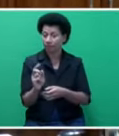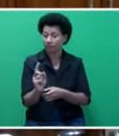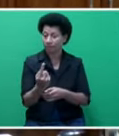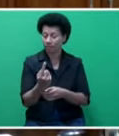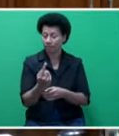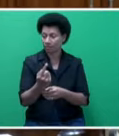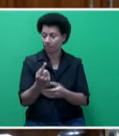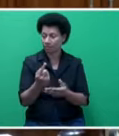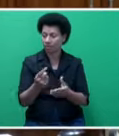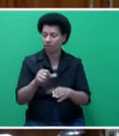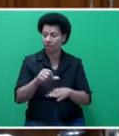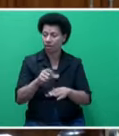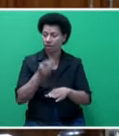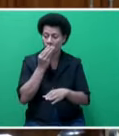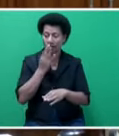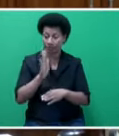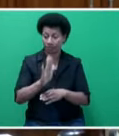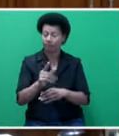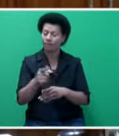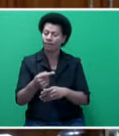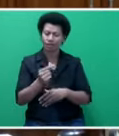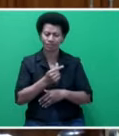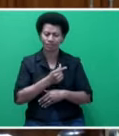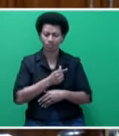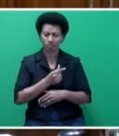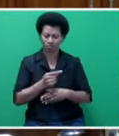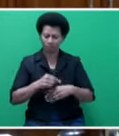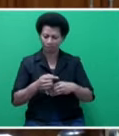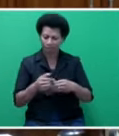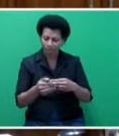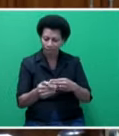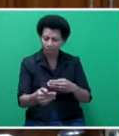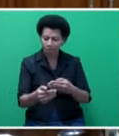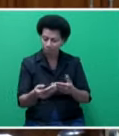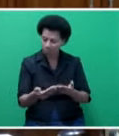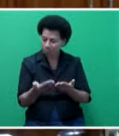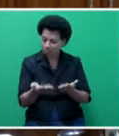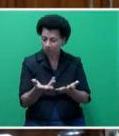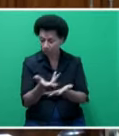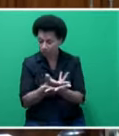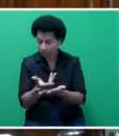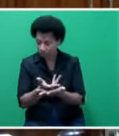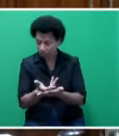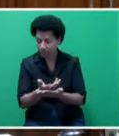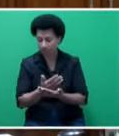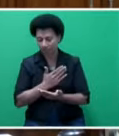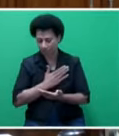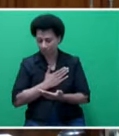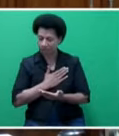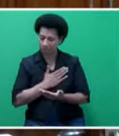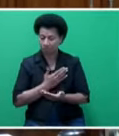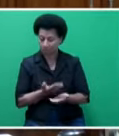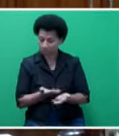2021, allowing for a 7-month grace period. This 7-month grace period is provided after consultations with the various stakeholders, as highlighted earlier